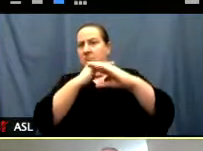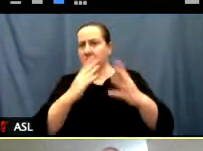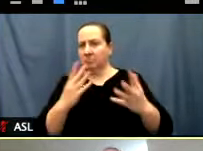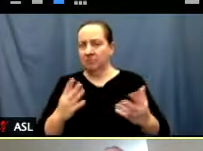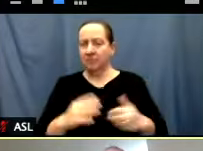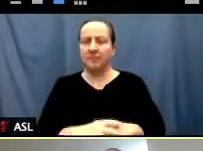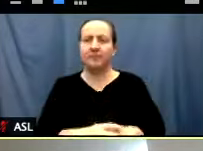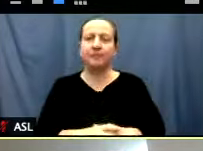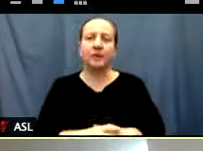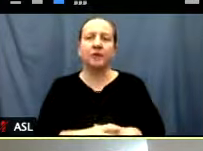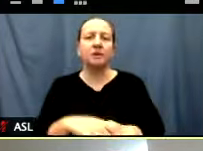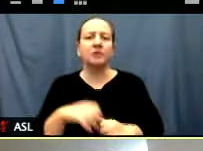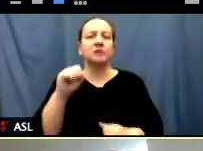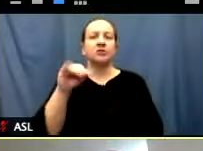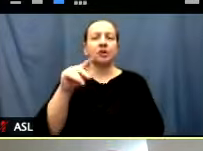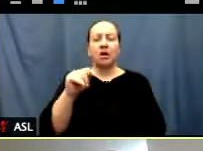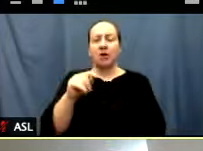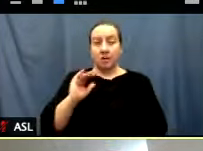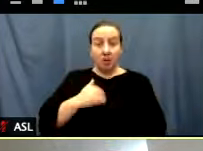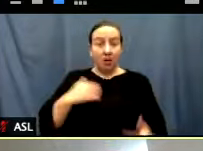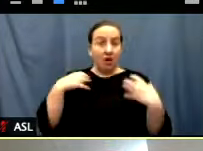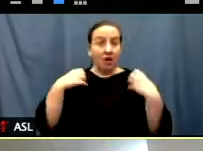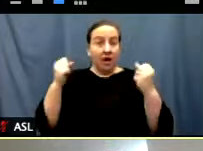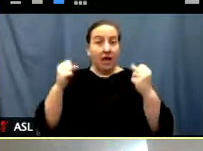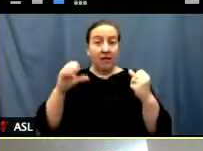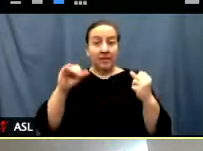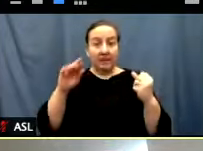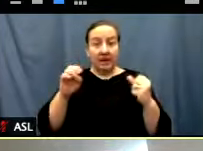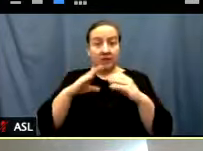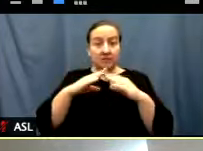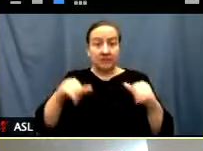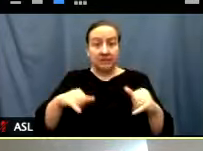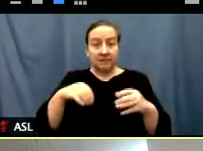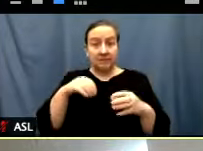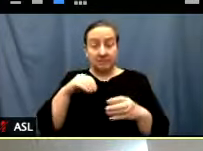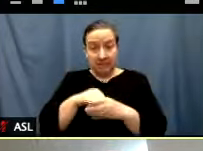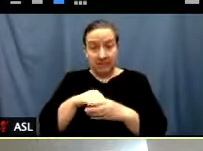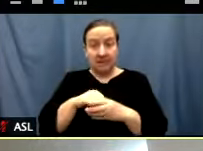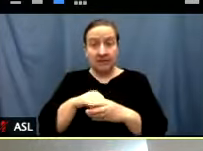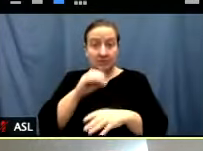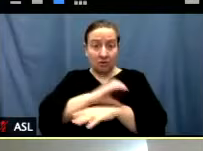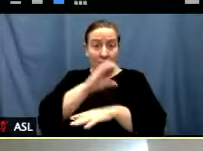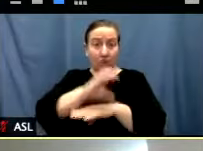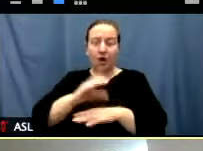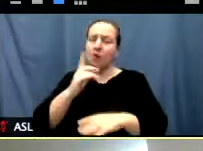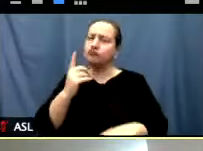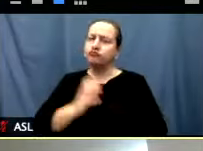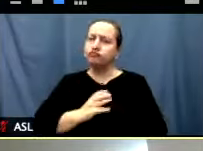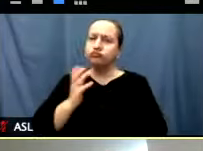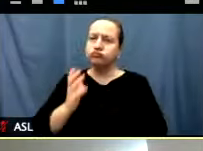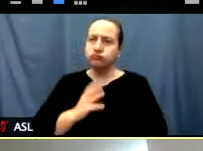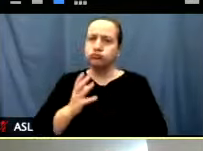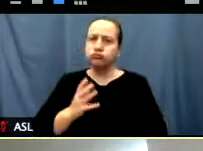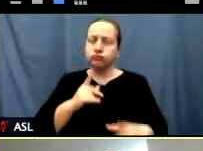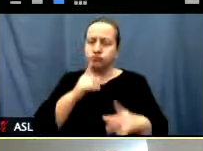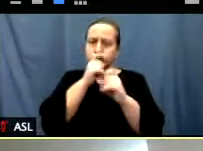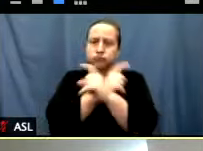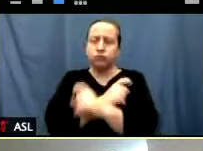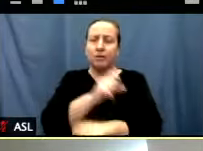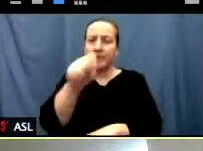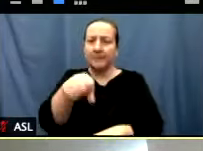So our healthcare system in Colorado is already very sophisticated, and our large healthcare systems